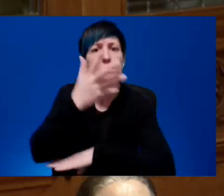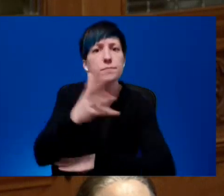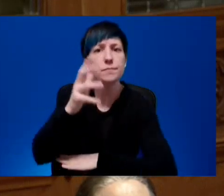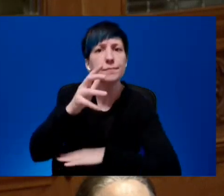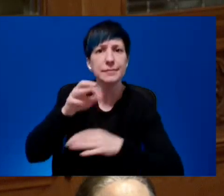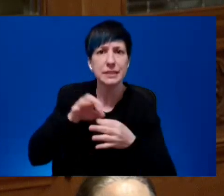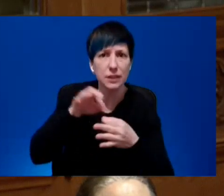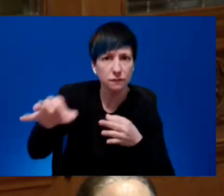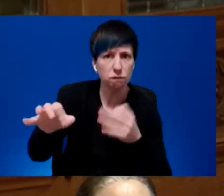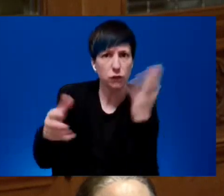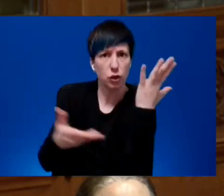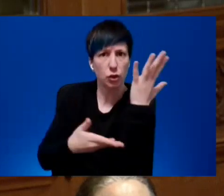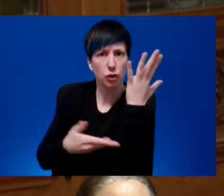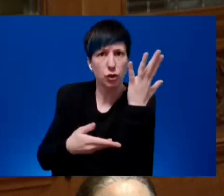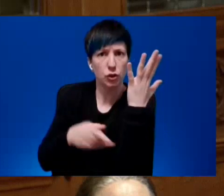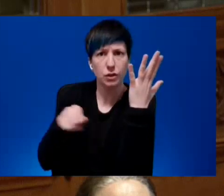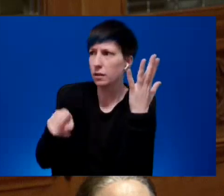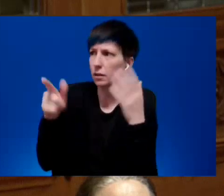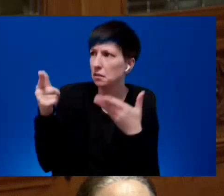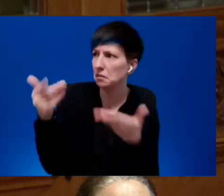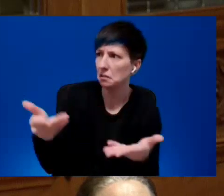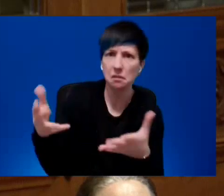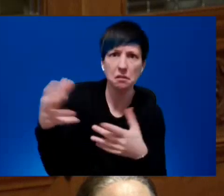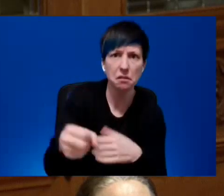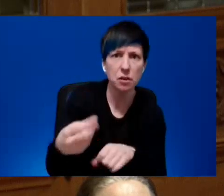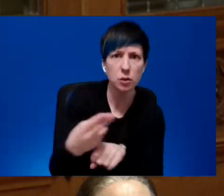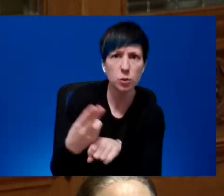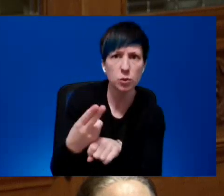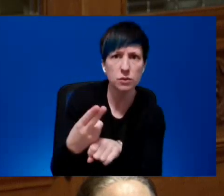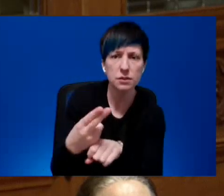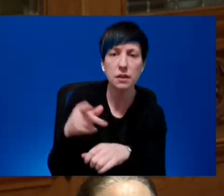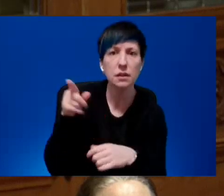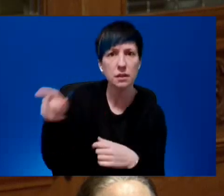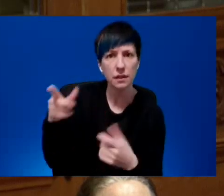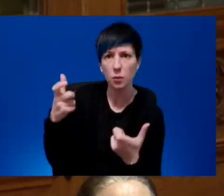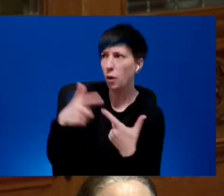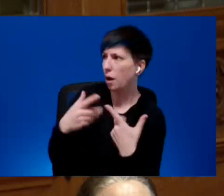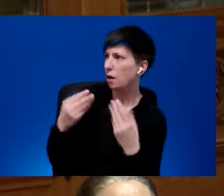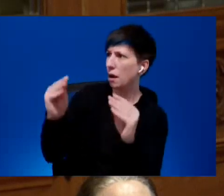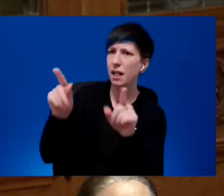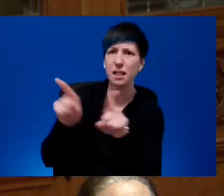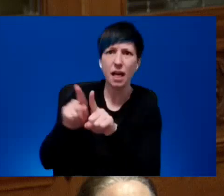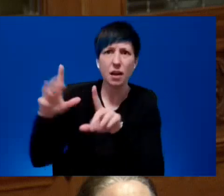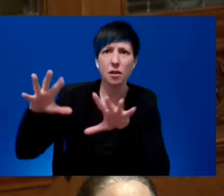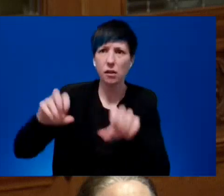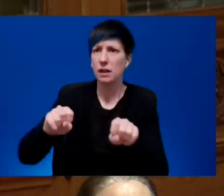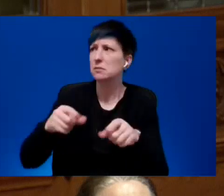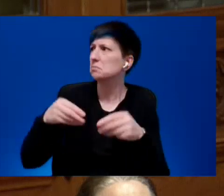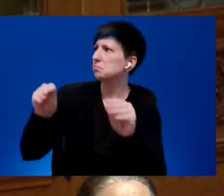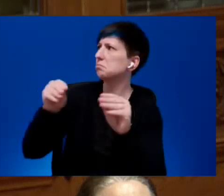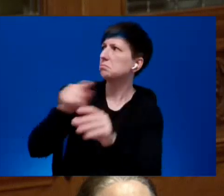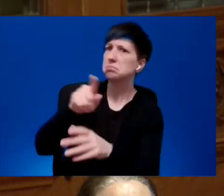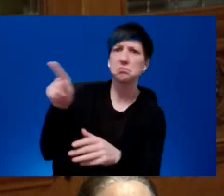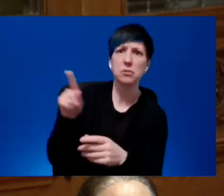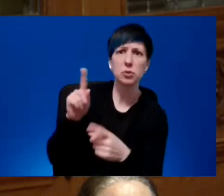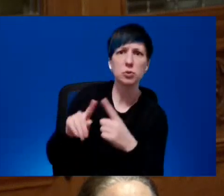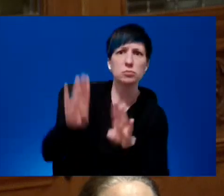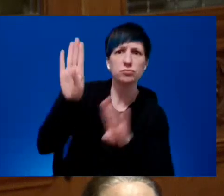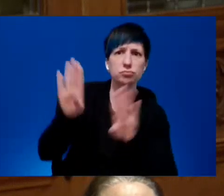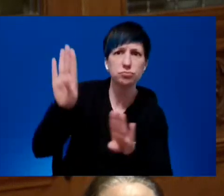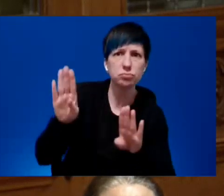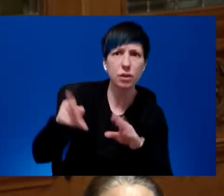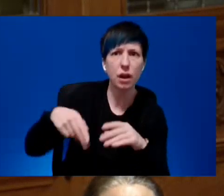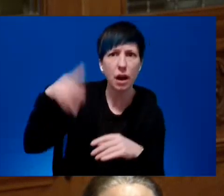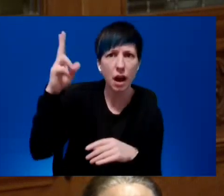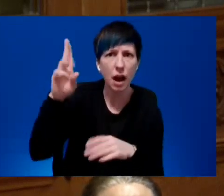colony, exporting raw materials. We're a company town. They hand our irreplaceable forests to the highest bidder, often multinational